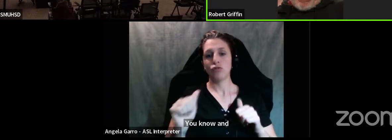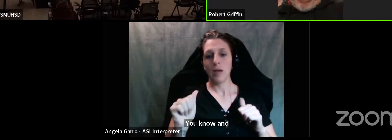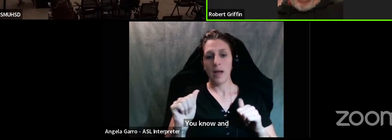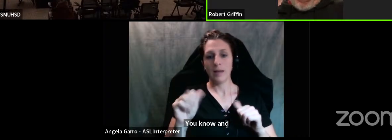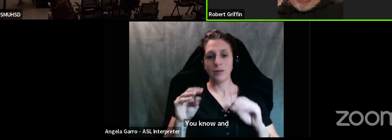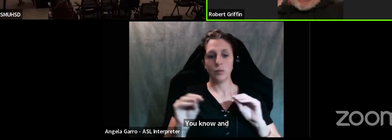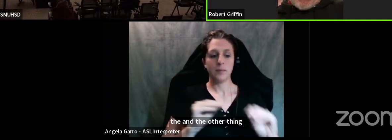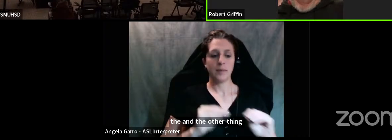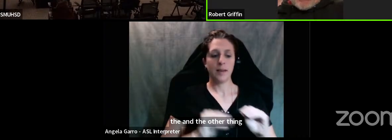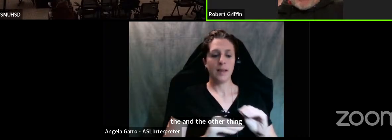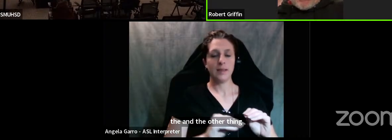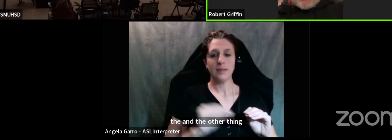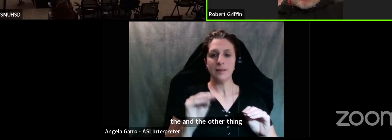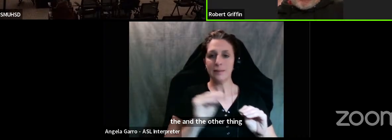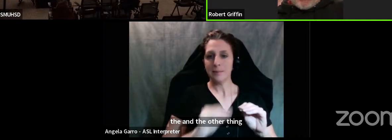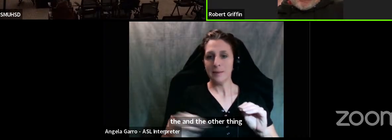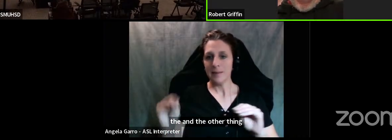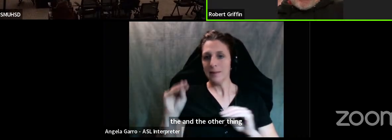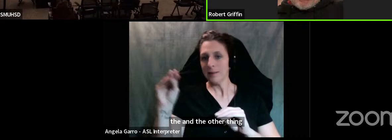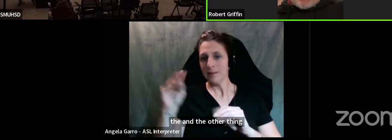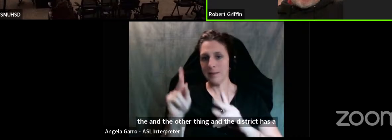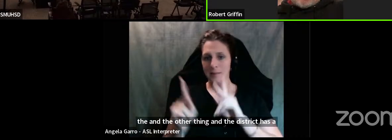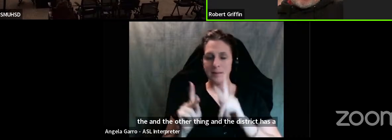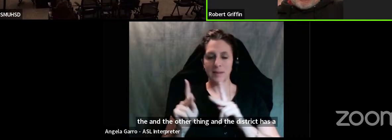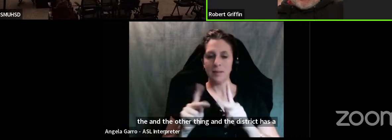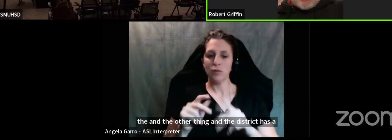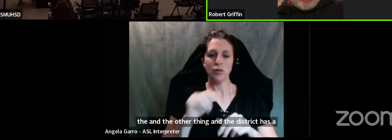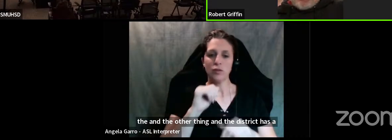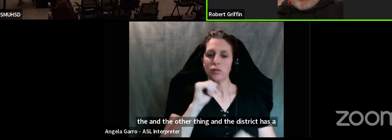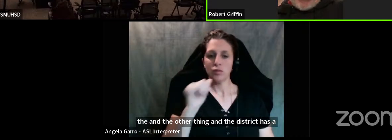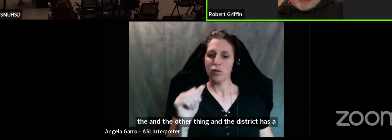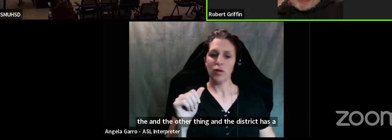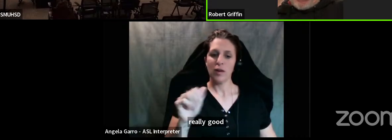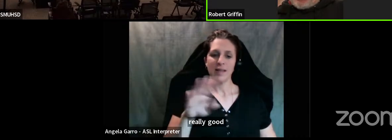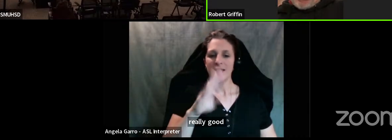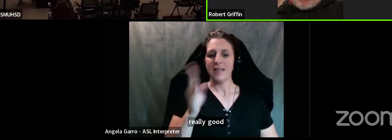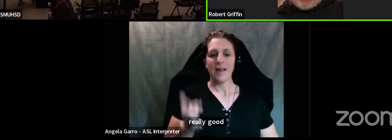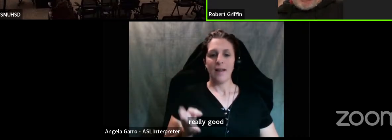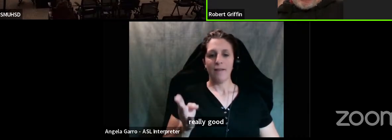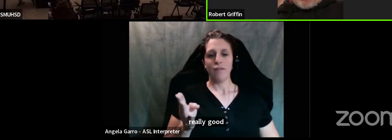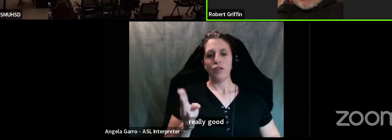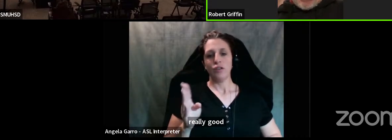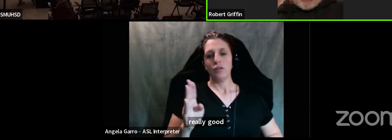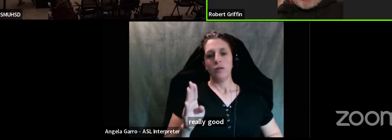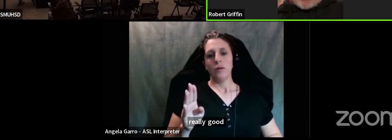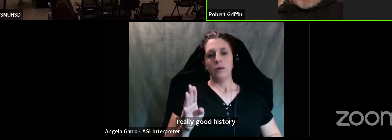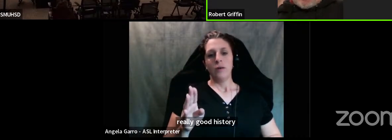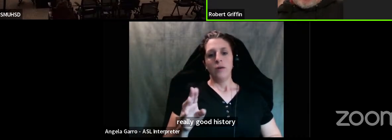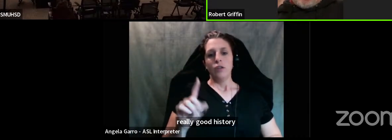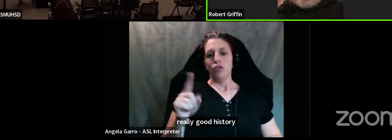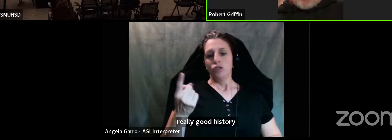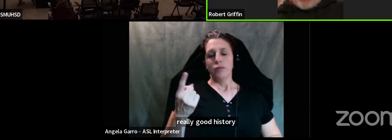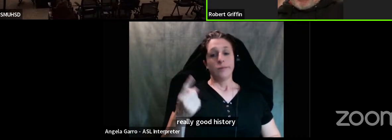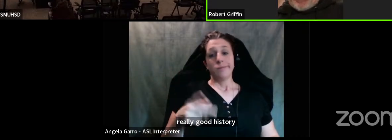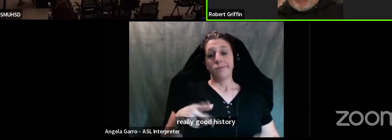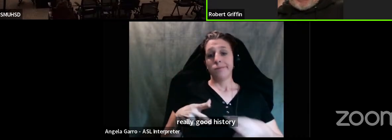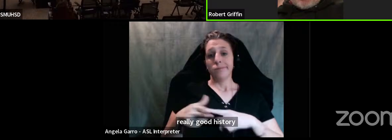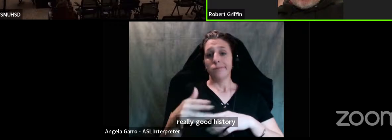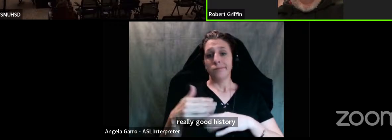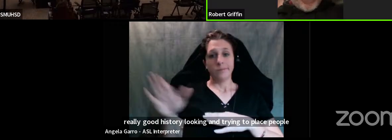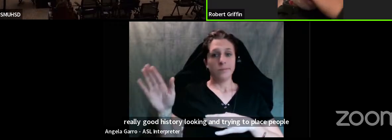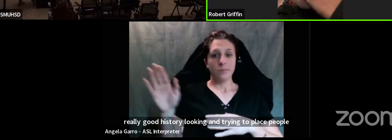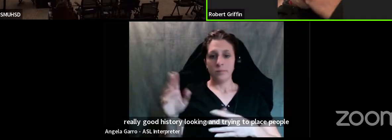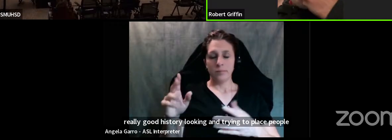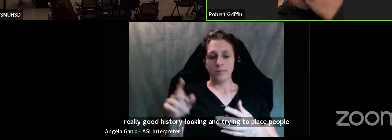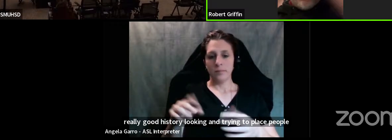people, and not just, it's never been a, just kind of cut